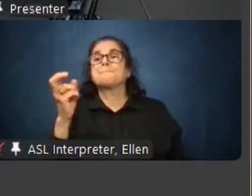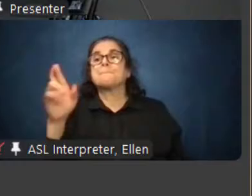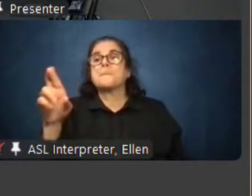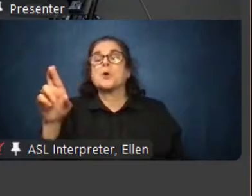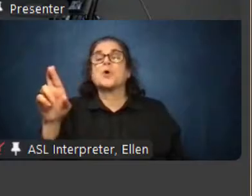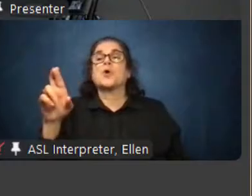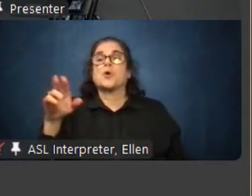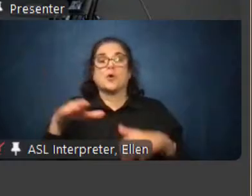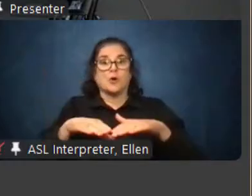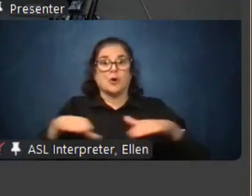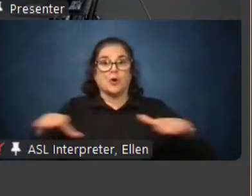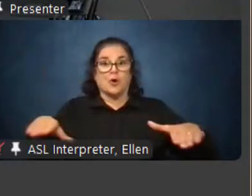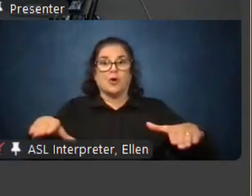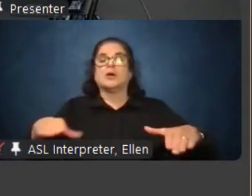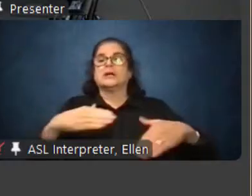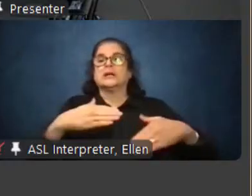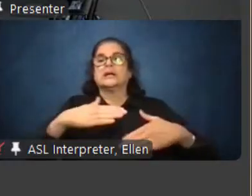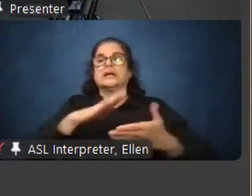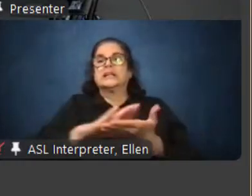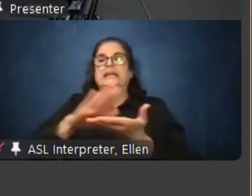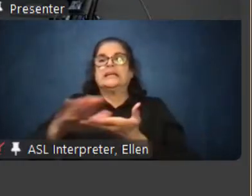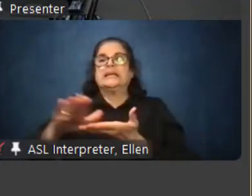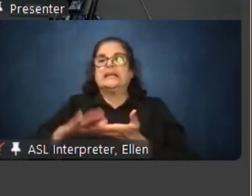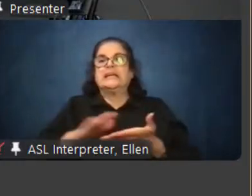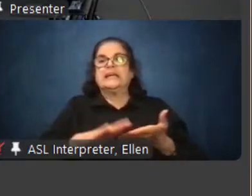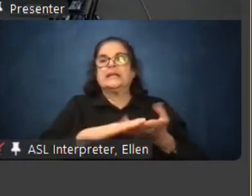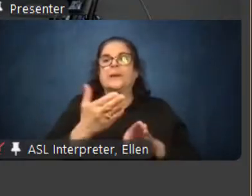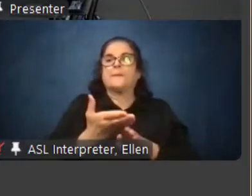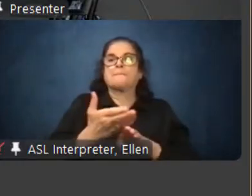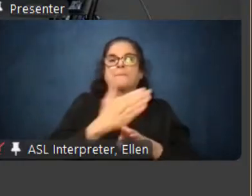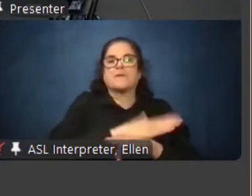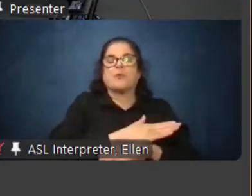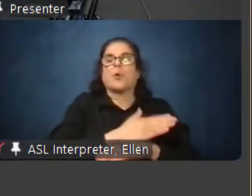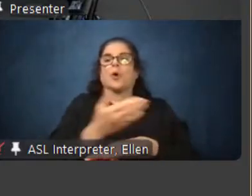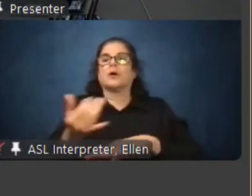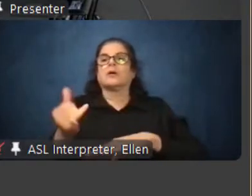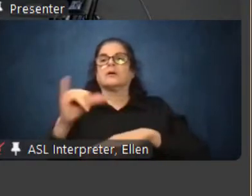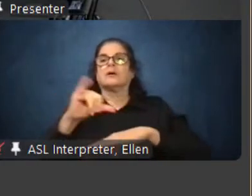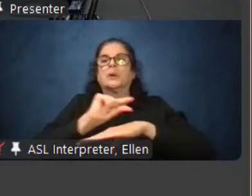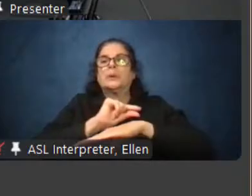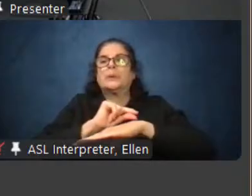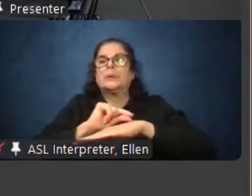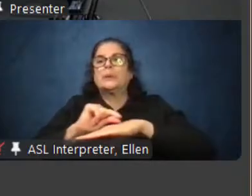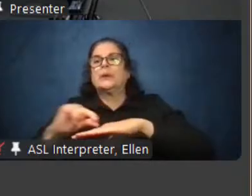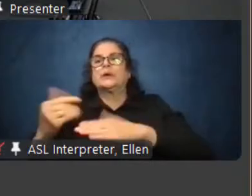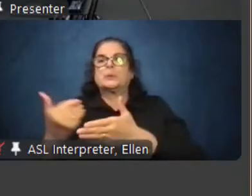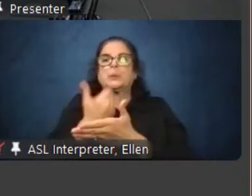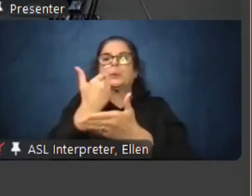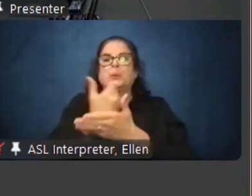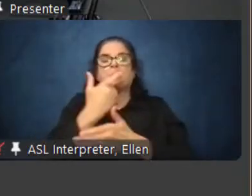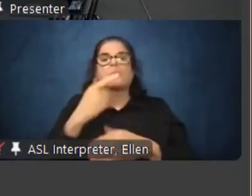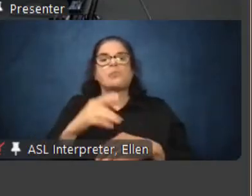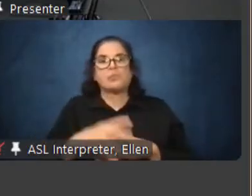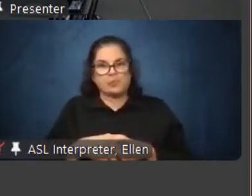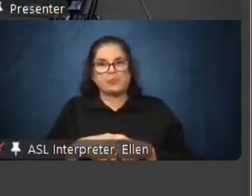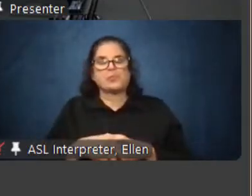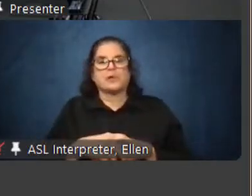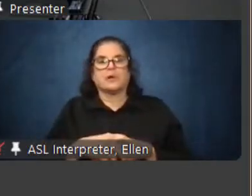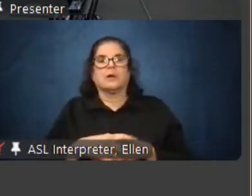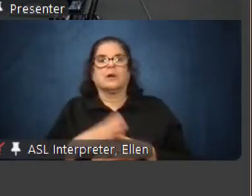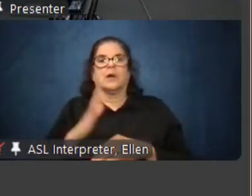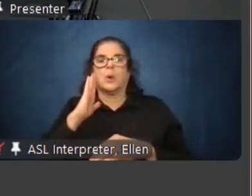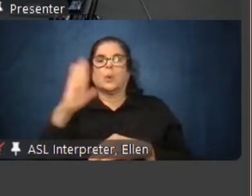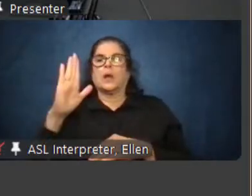edge. In this photo, there's 2 workers power washing the platform and scrubbing it clean. After it's cleaned, then they actually treat it with an